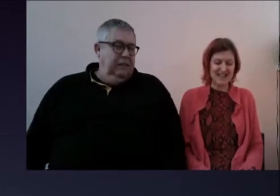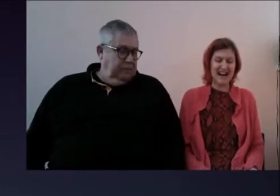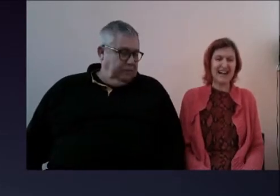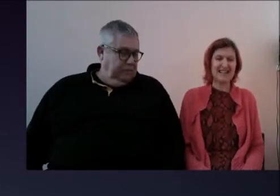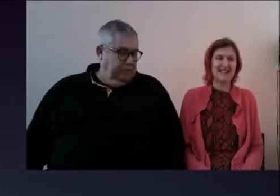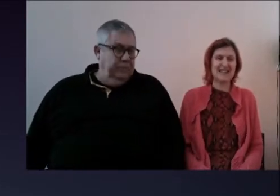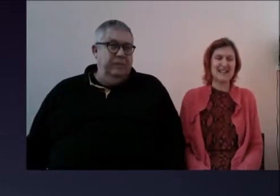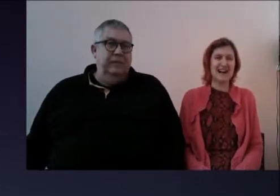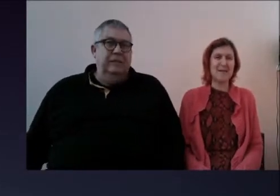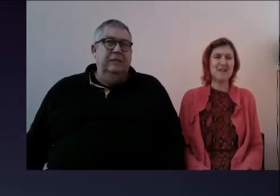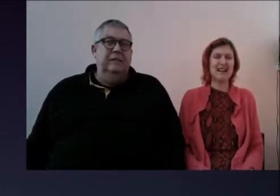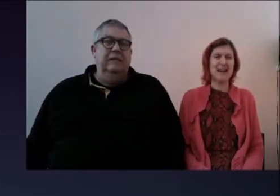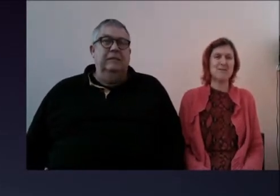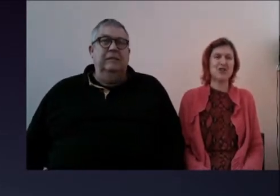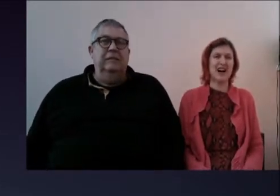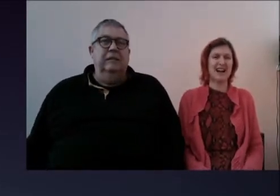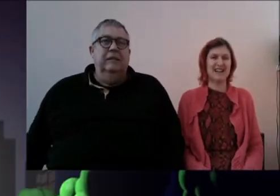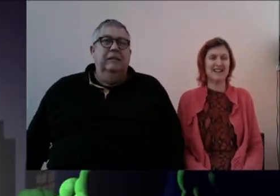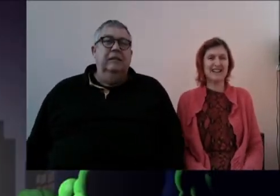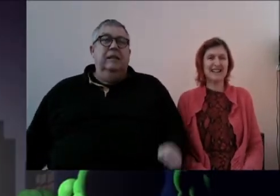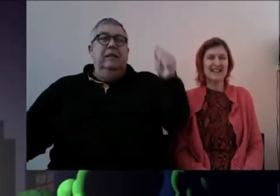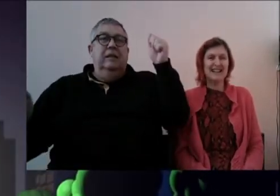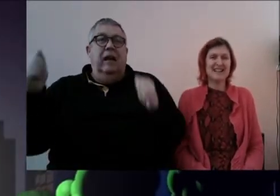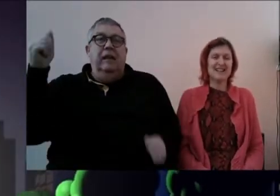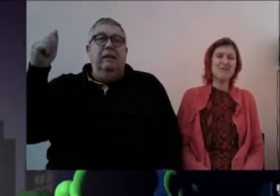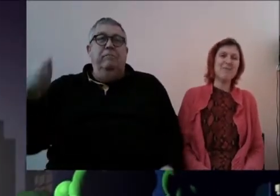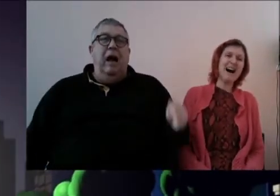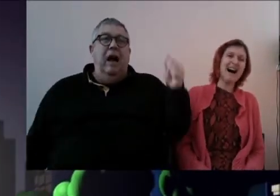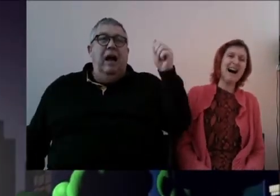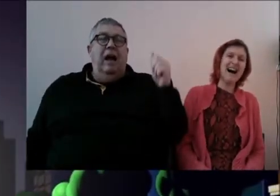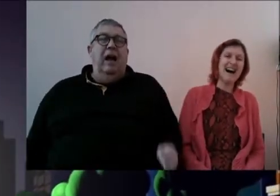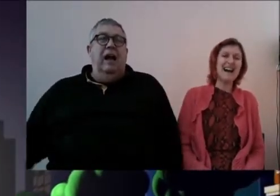Jesus is the light. I'm gonna let you shine.